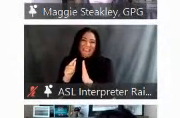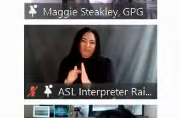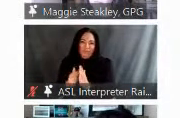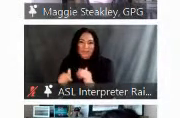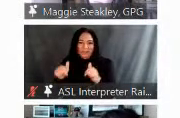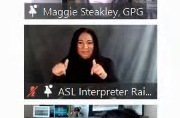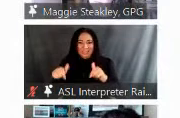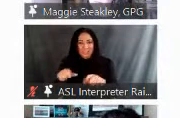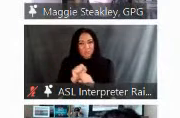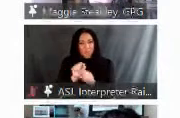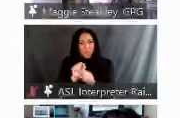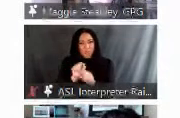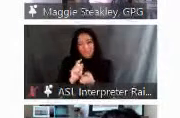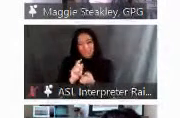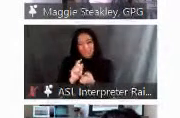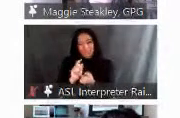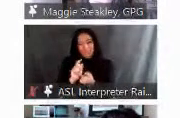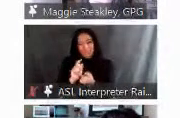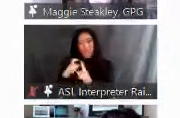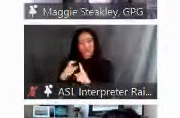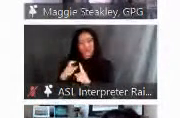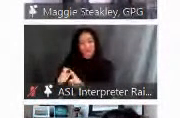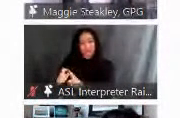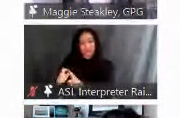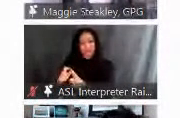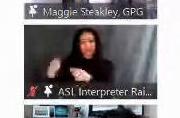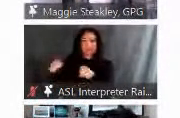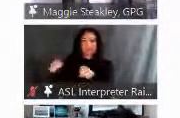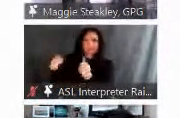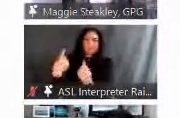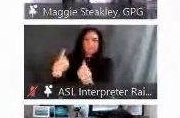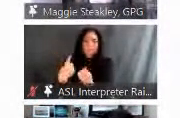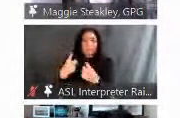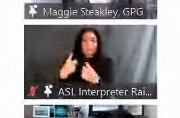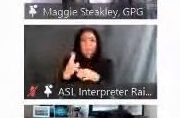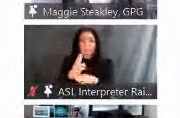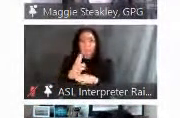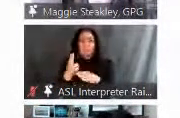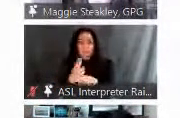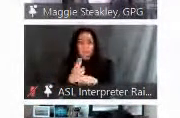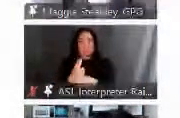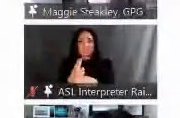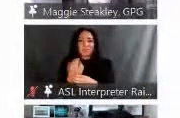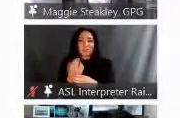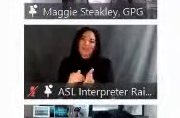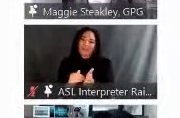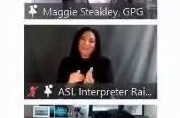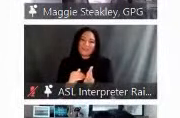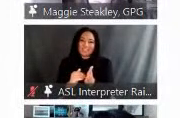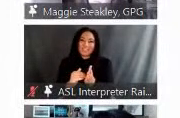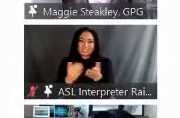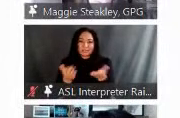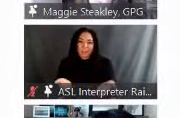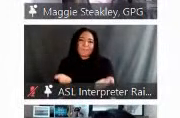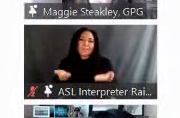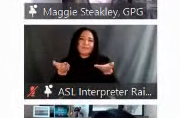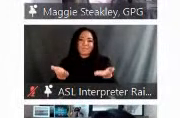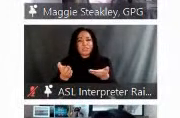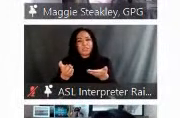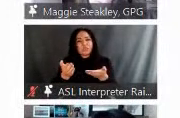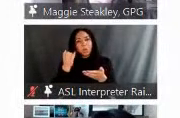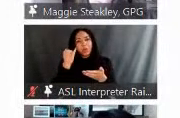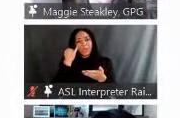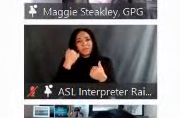to change the words that we have continued to use over time. So again, just like uplifting that when we say